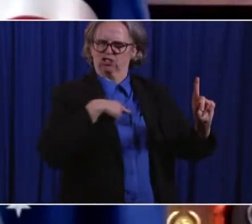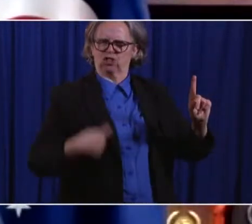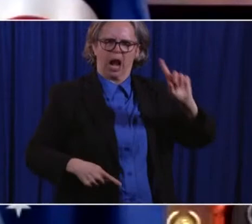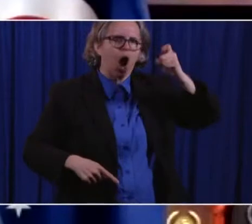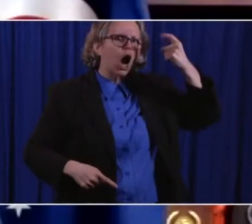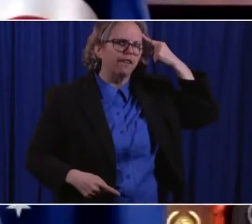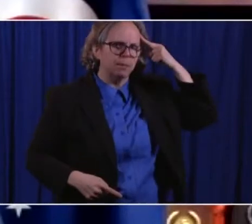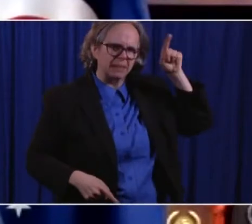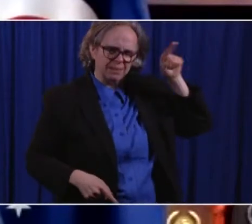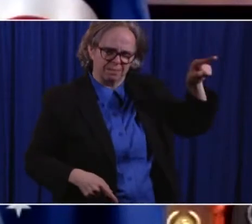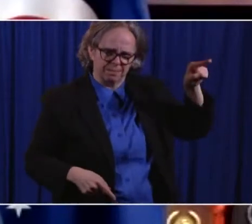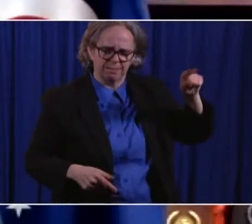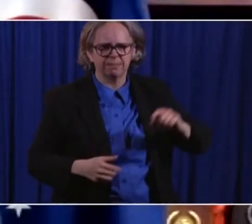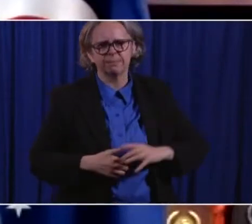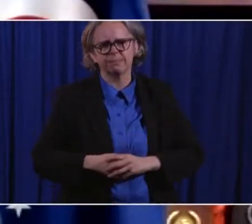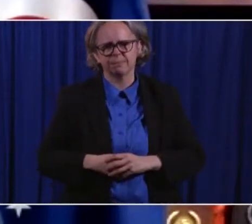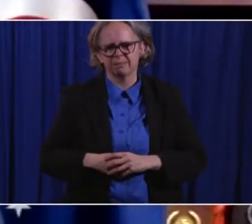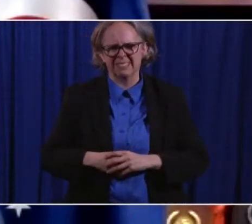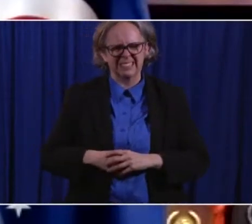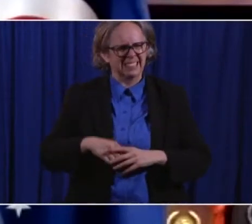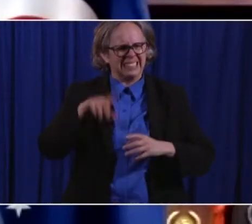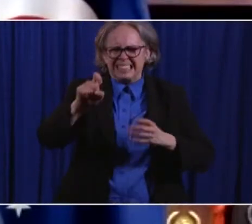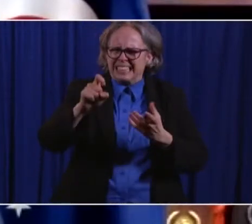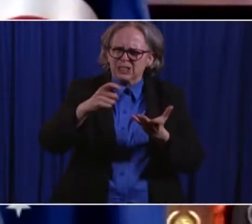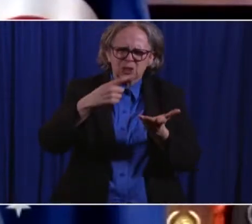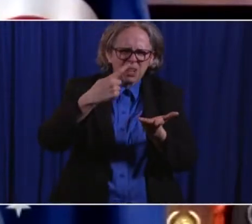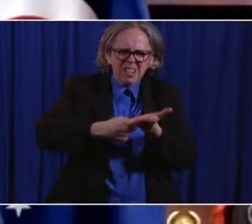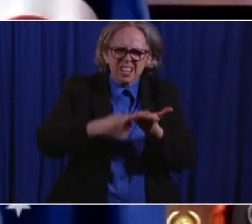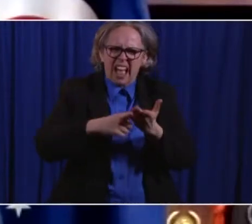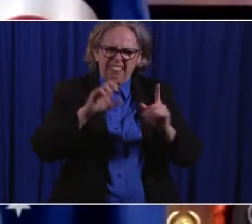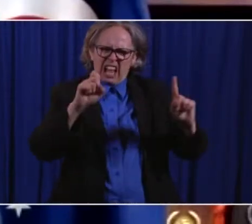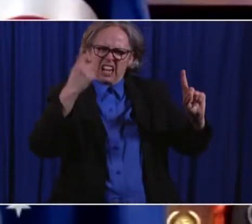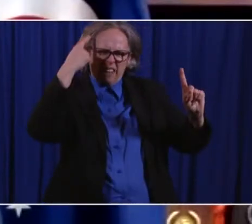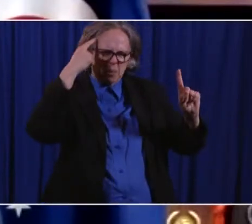connecting it in any way to any Chinese American,